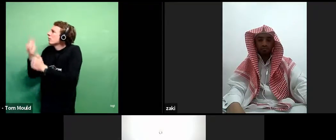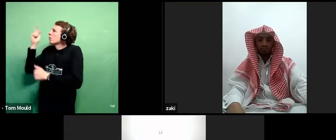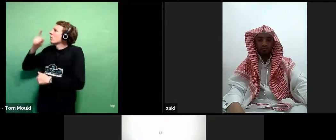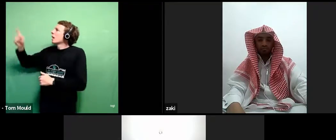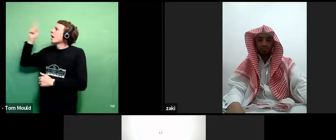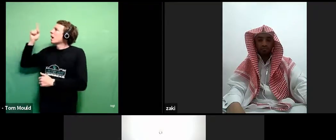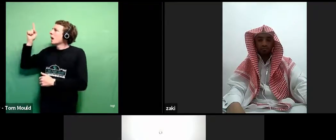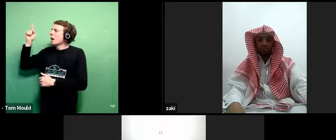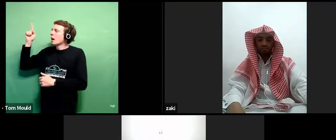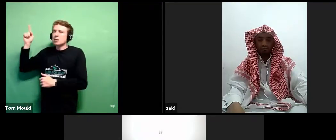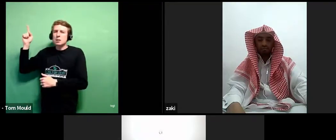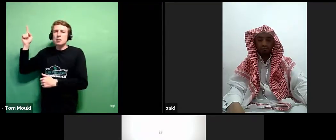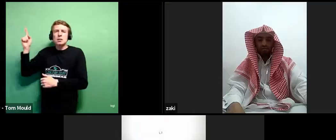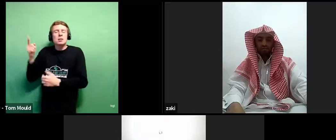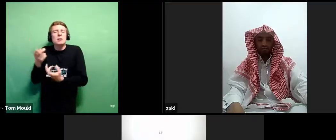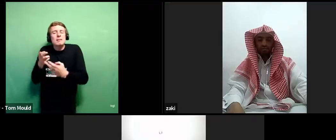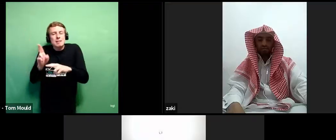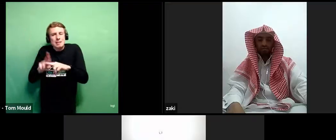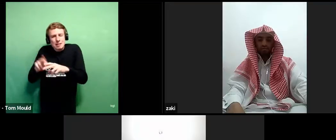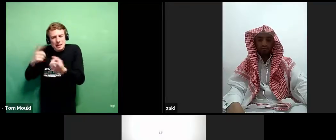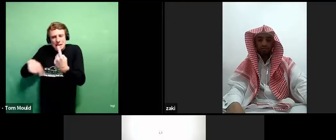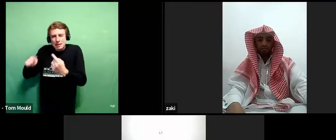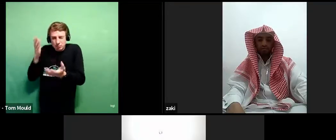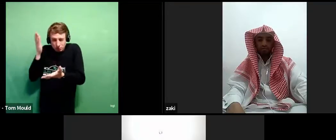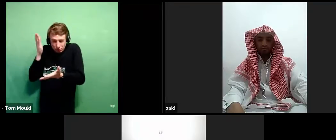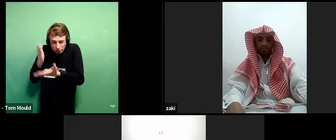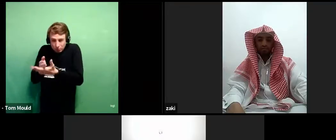if it is indeed He whom you worship.